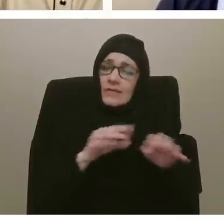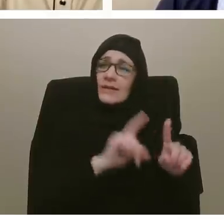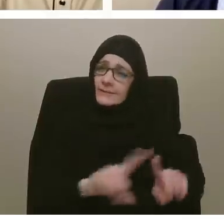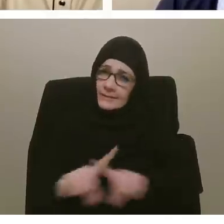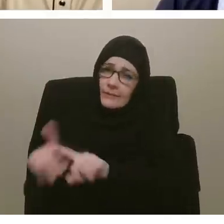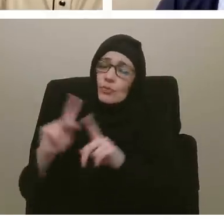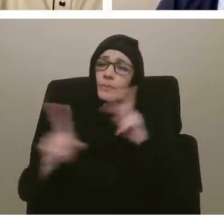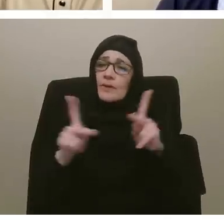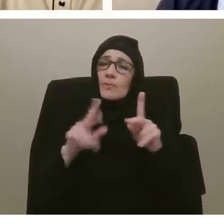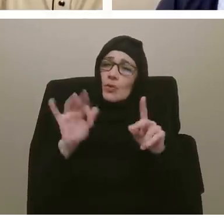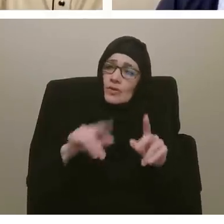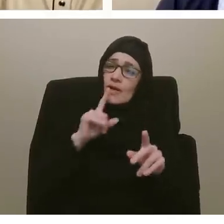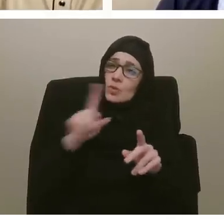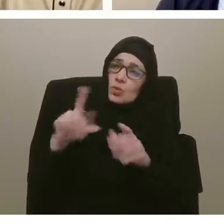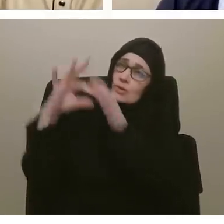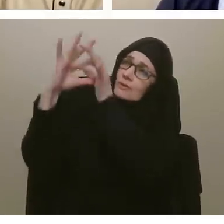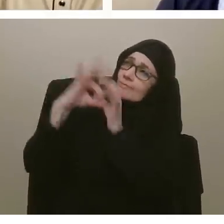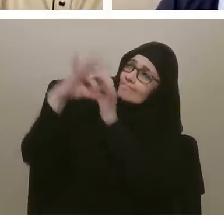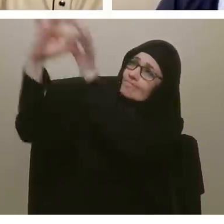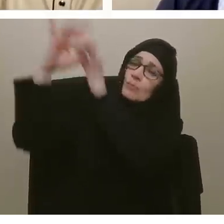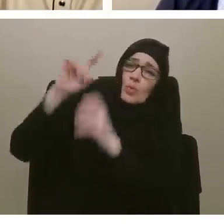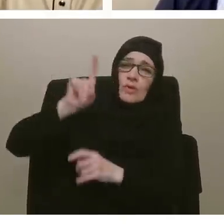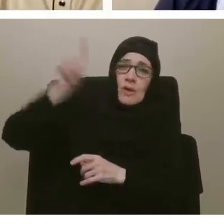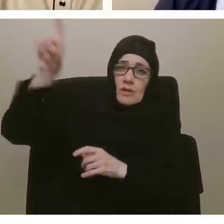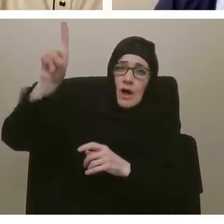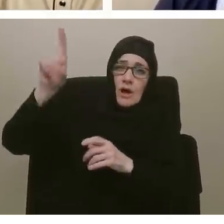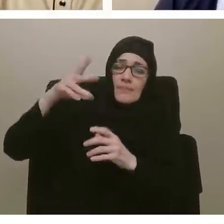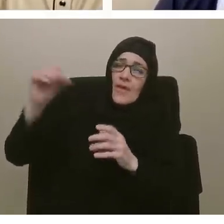who engage revelation, how we process, how we think of it.